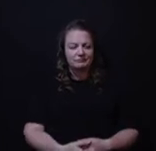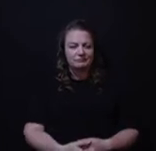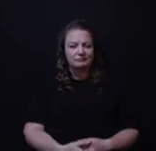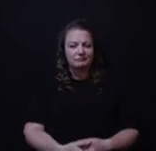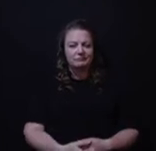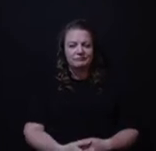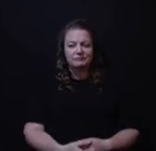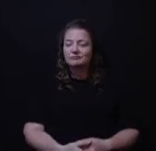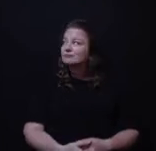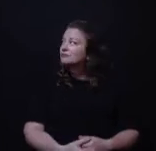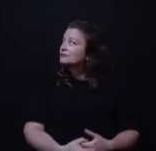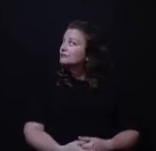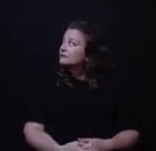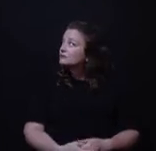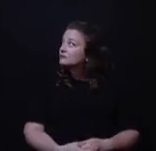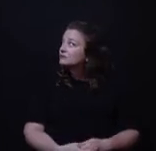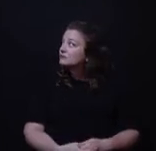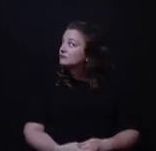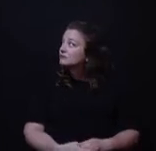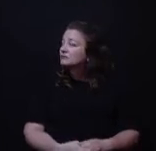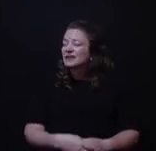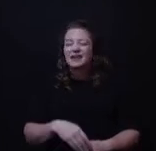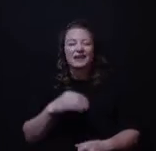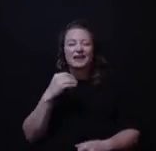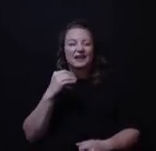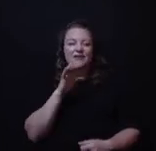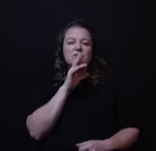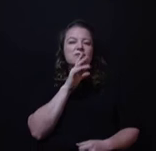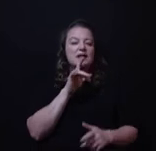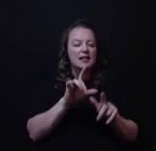sounding brass, banging cymbals.